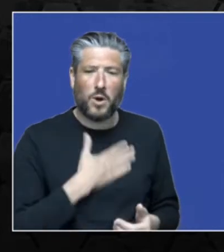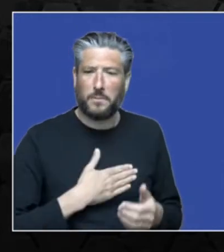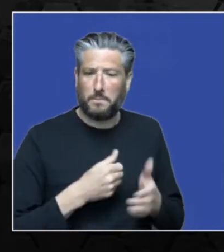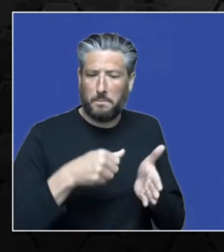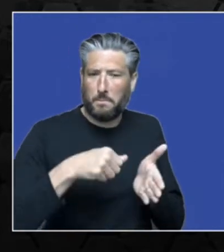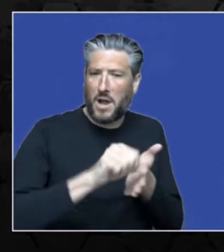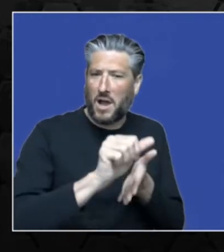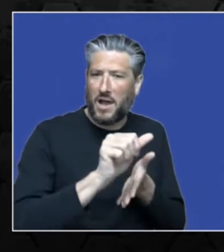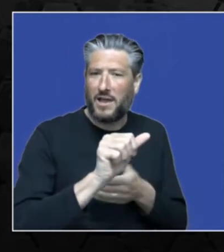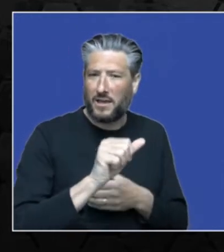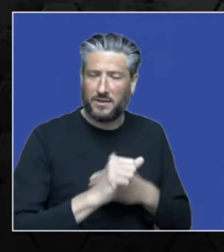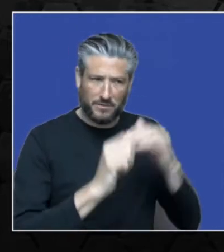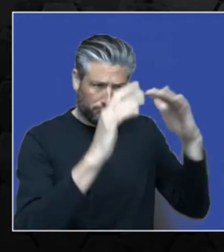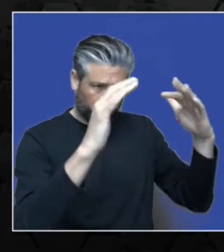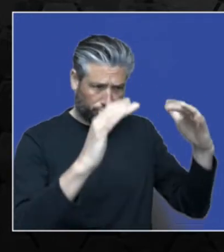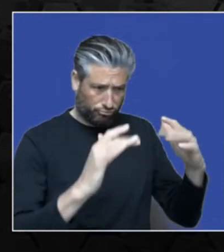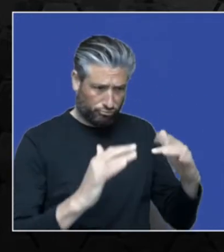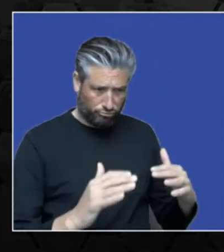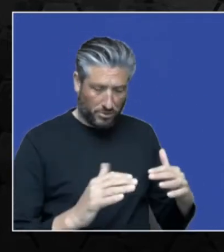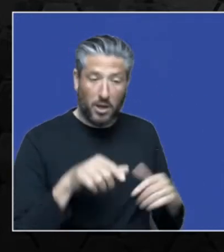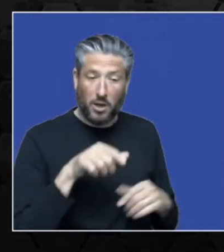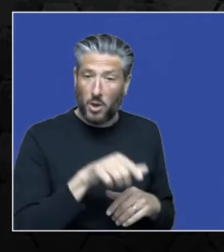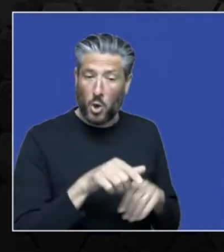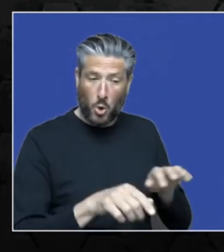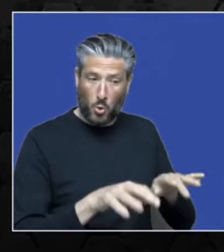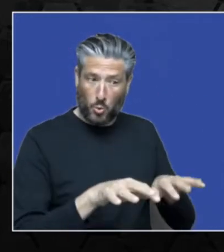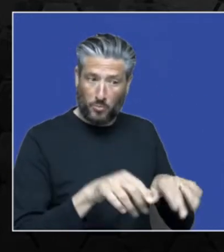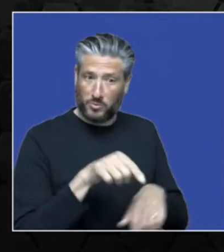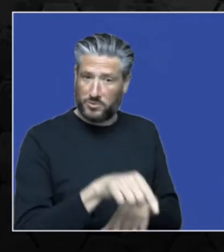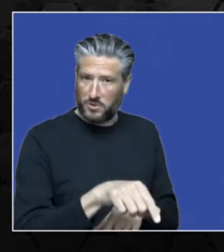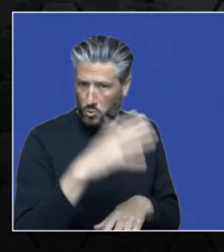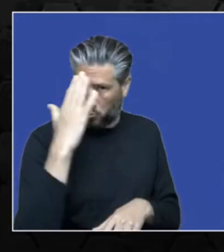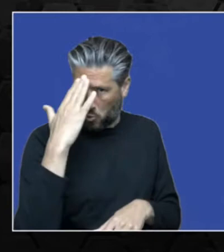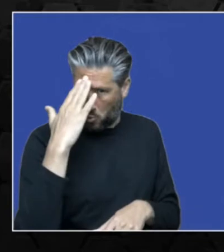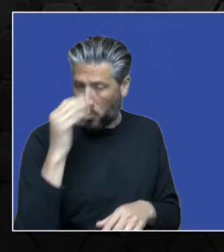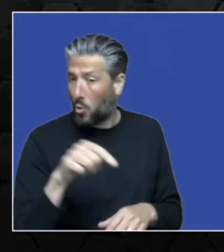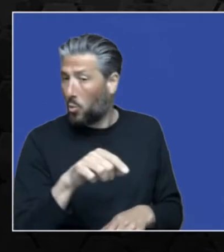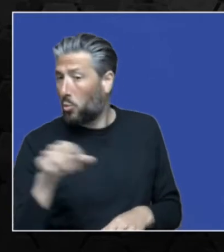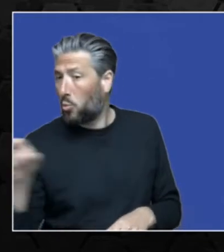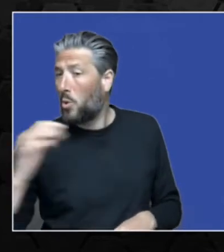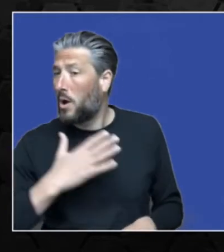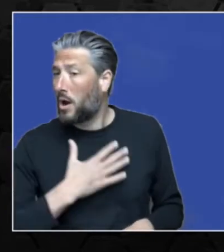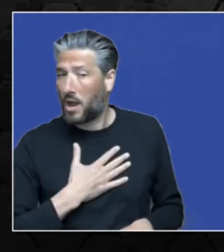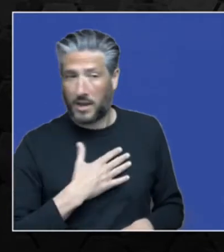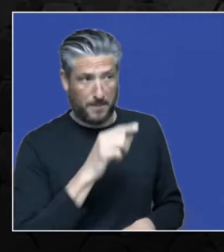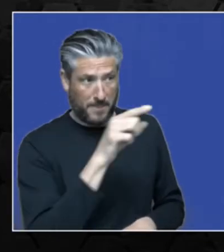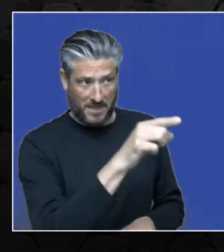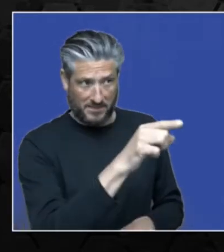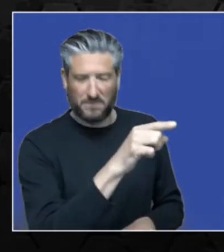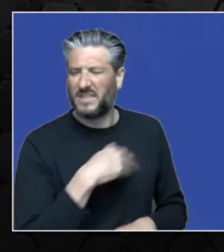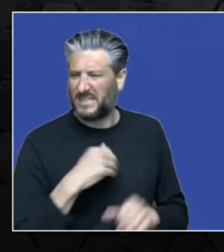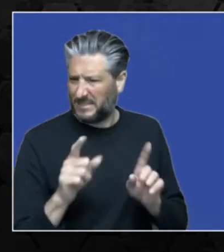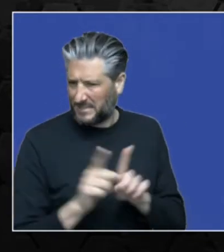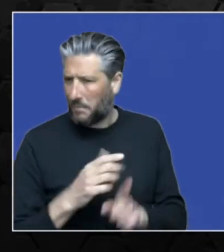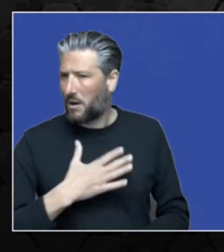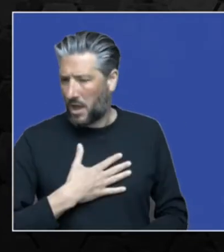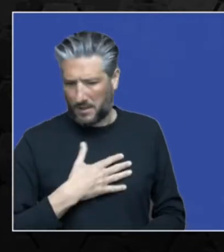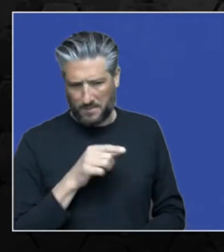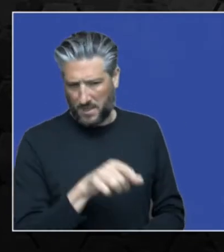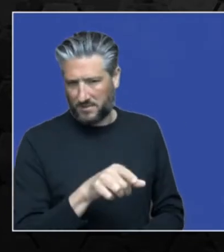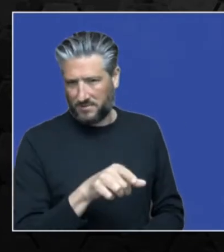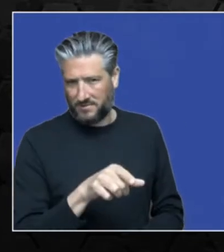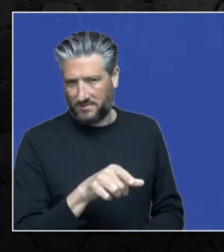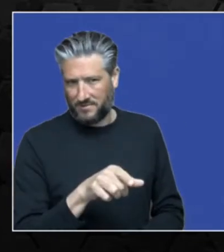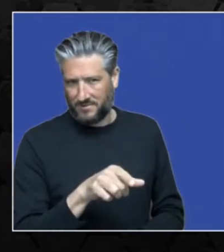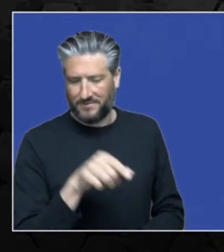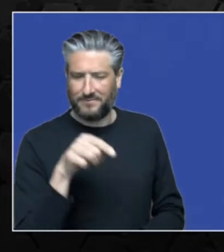people who buy this also buy this. So machine learning is everywhere. It's pretty cool. Alrighty. And then reinforcement learning is also pretty straightforward